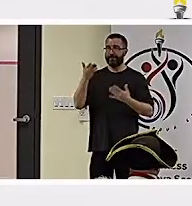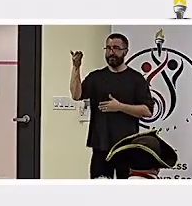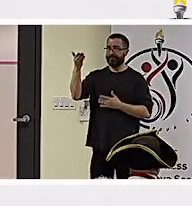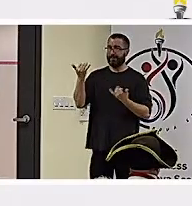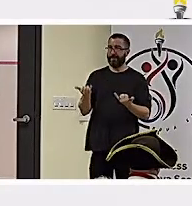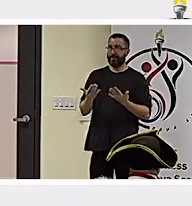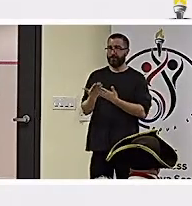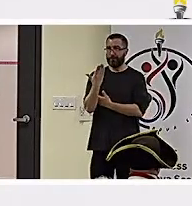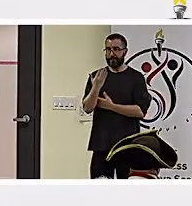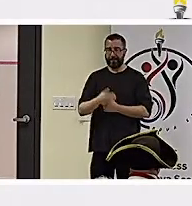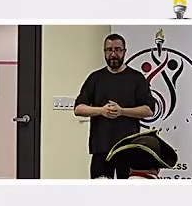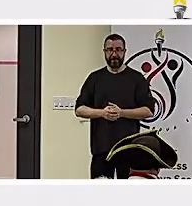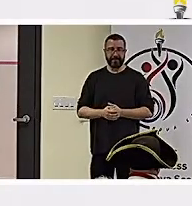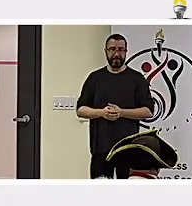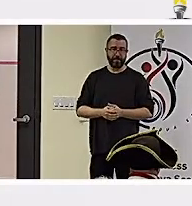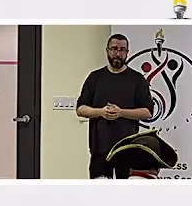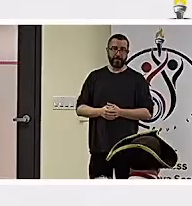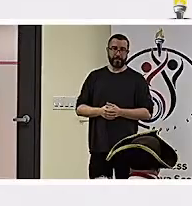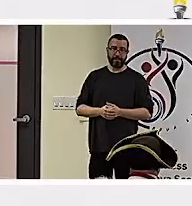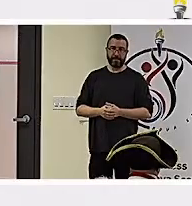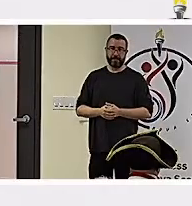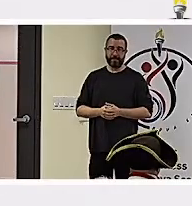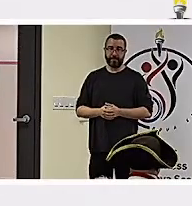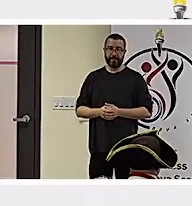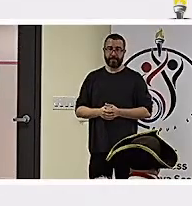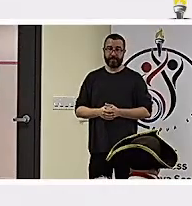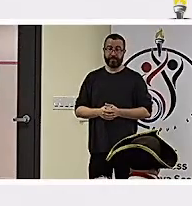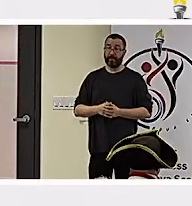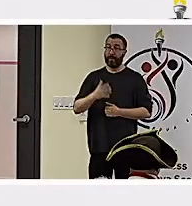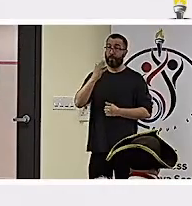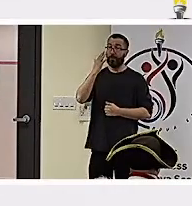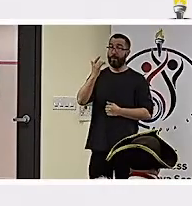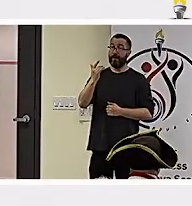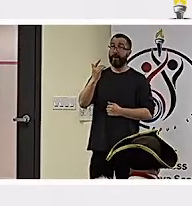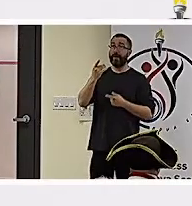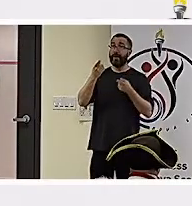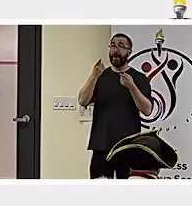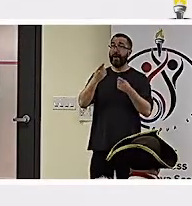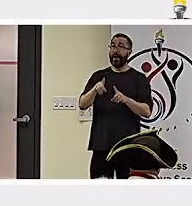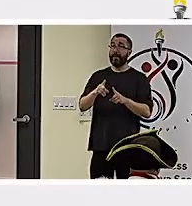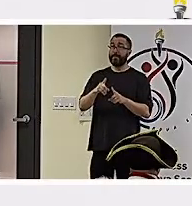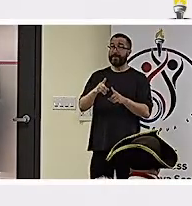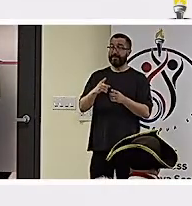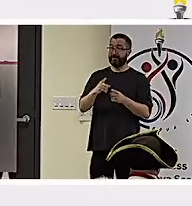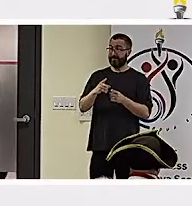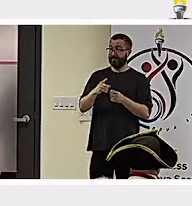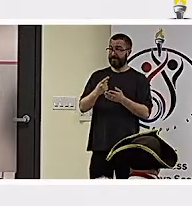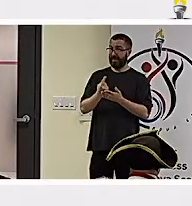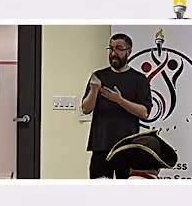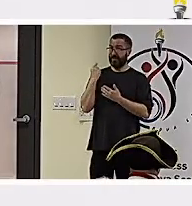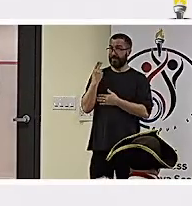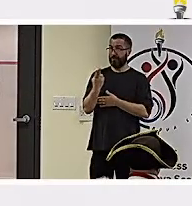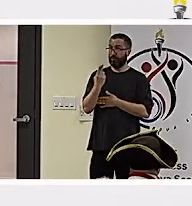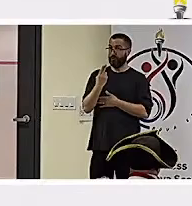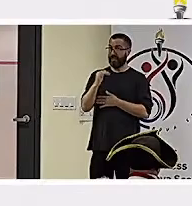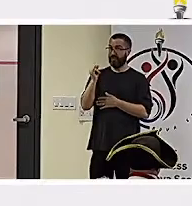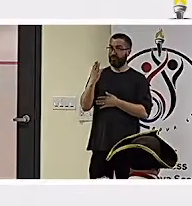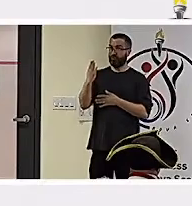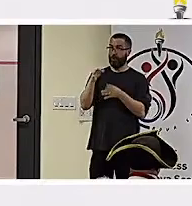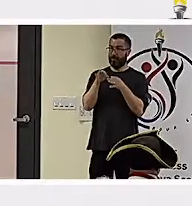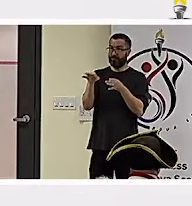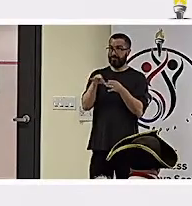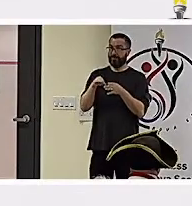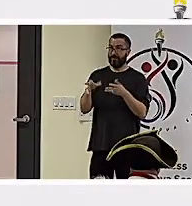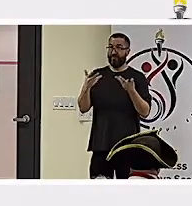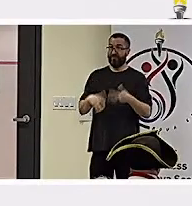morning because I did have a change of job description just last Thursday. I mean, you can smell the new